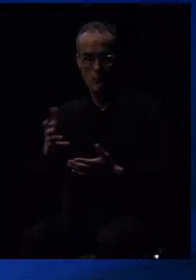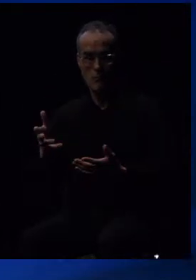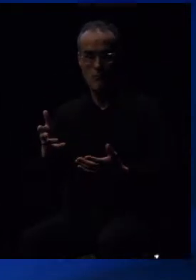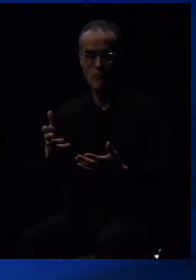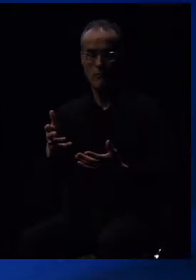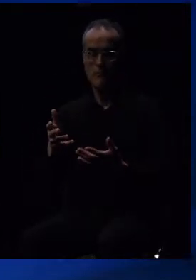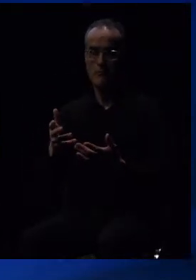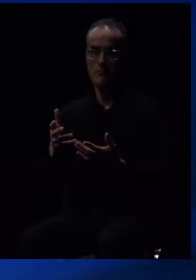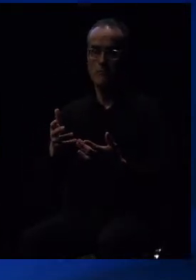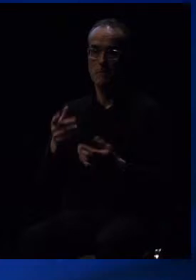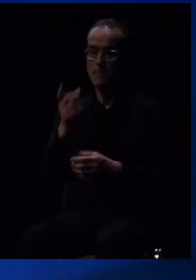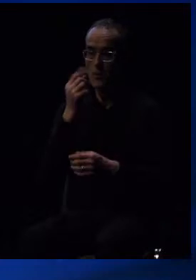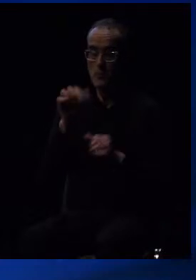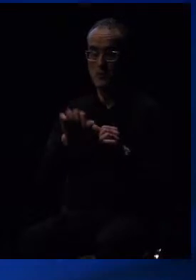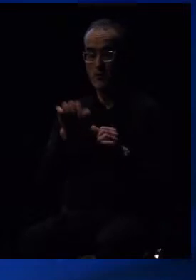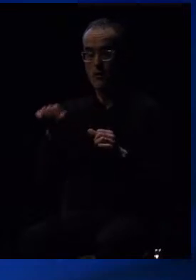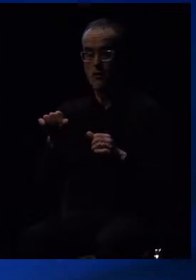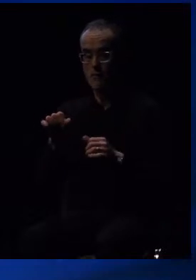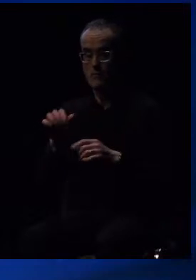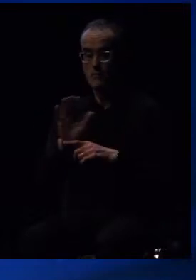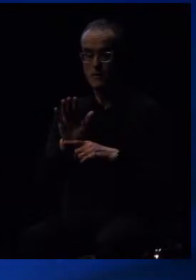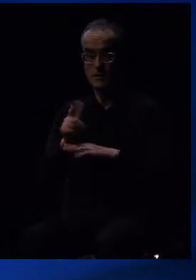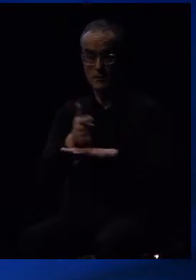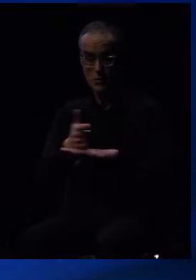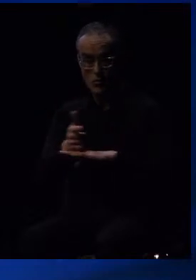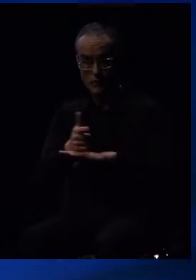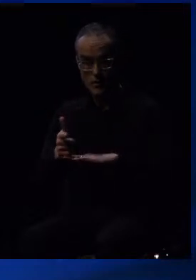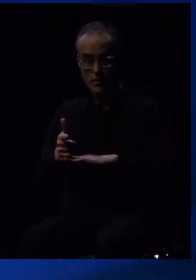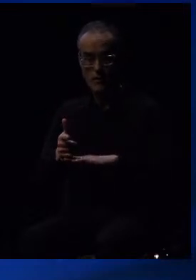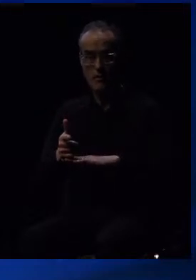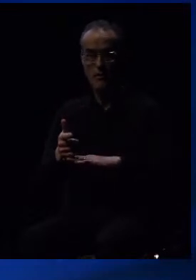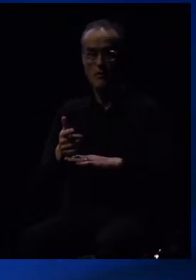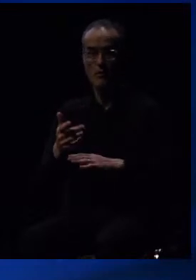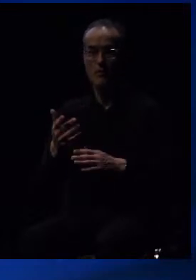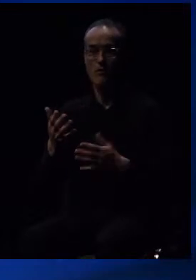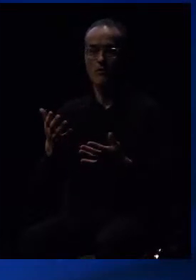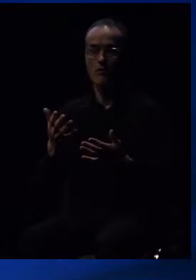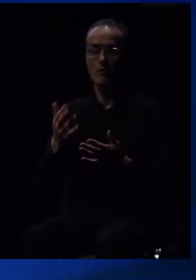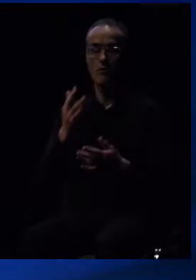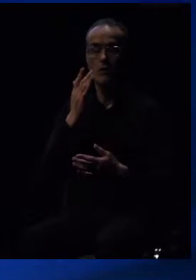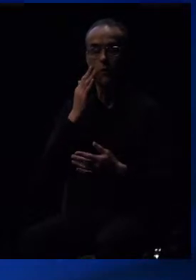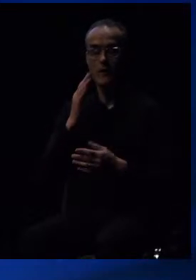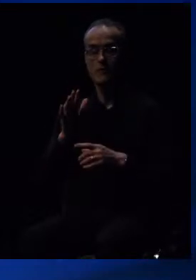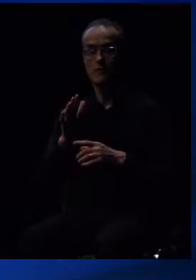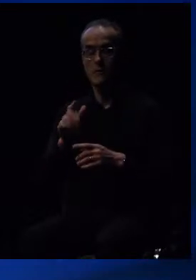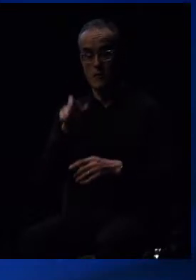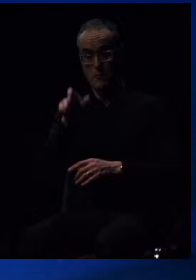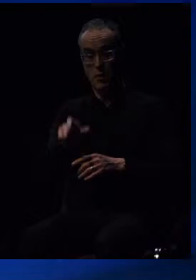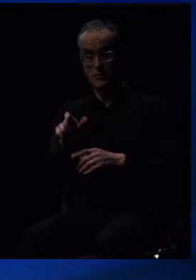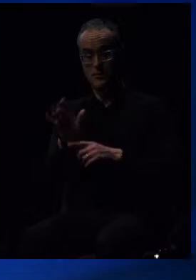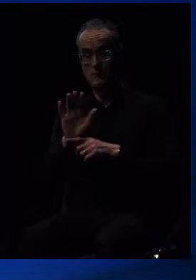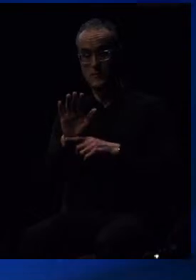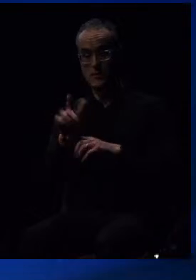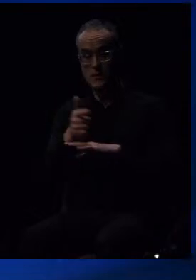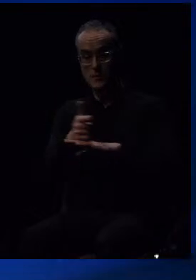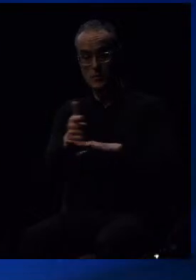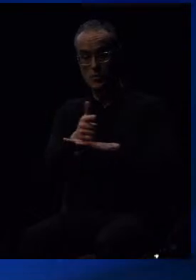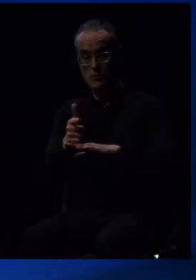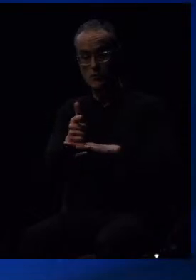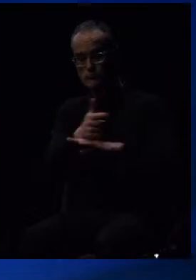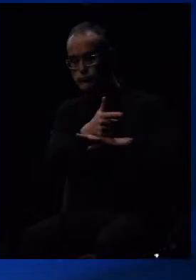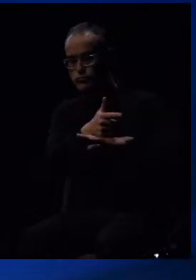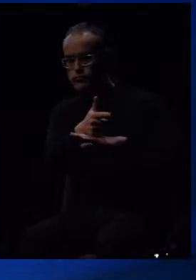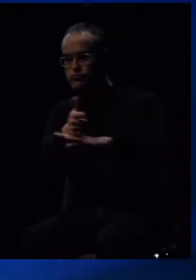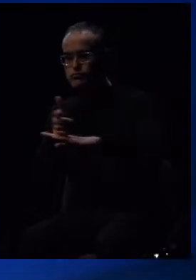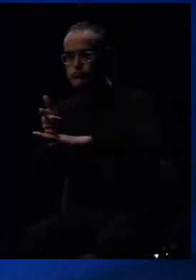cinematography, or following the moment when cinematographer is shooting it, or giving some, not precise,